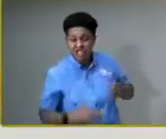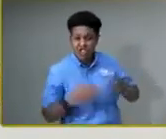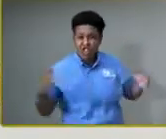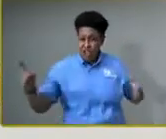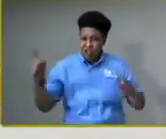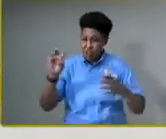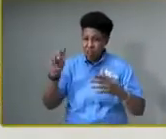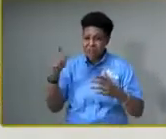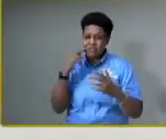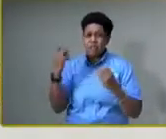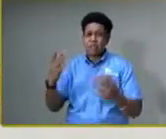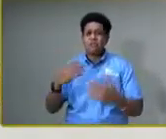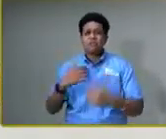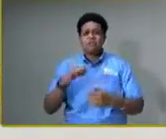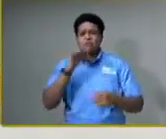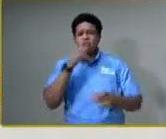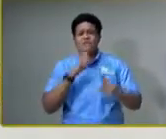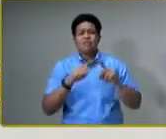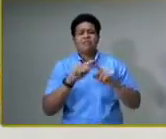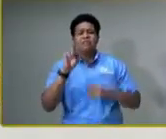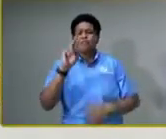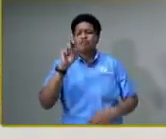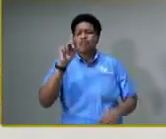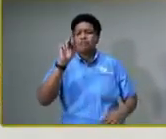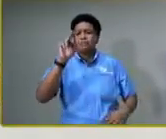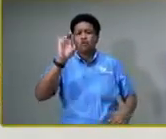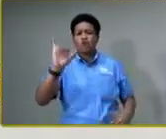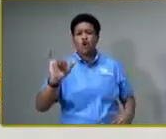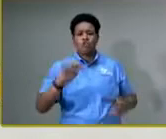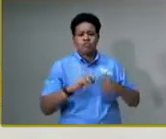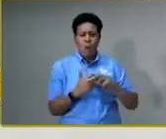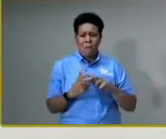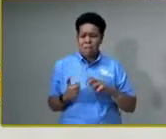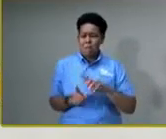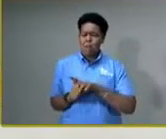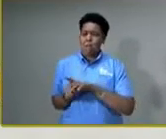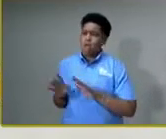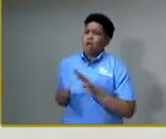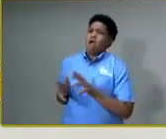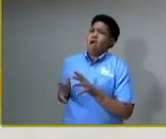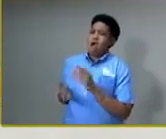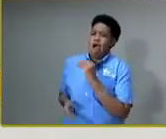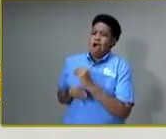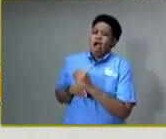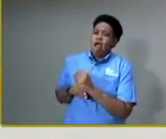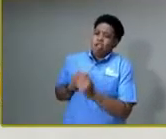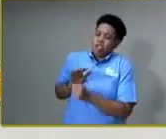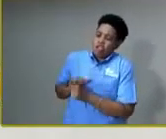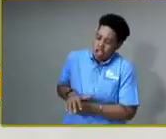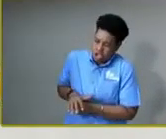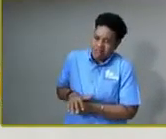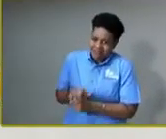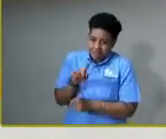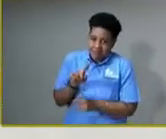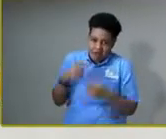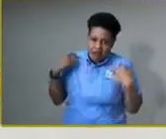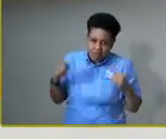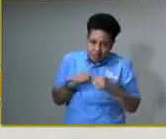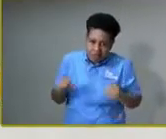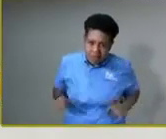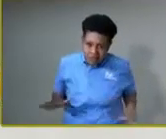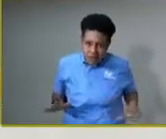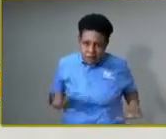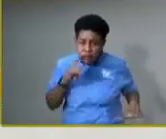respiratory ailments. And this again is adding to the stresses in the system. The very